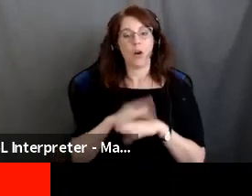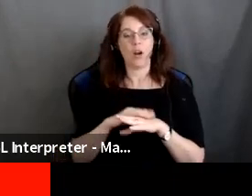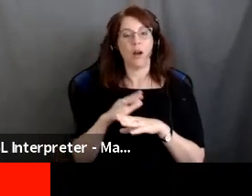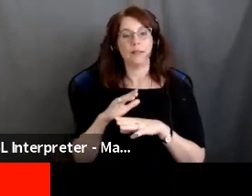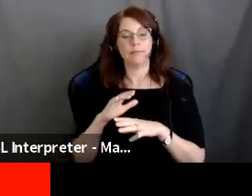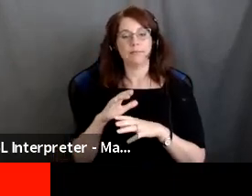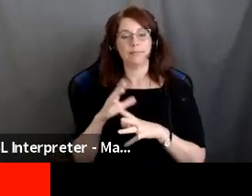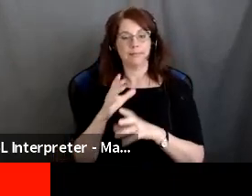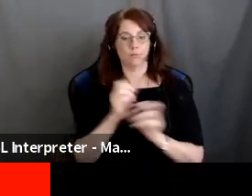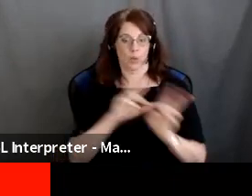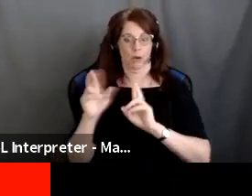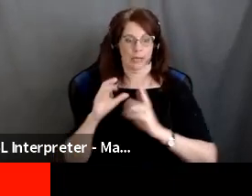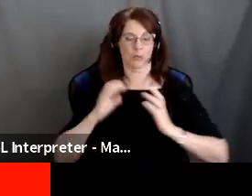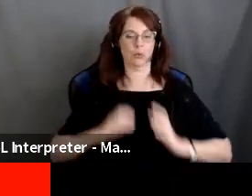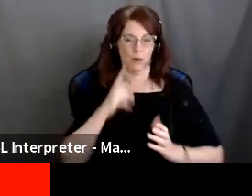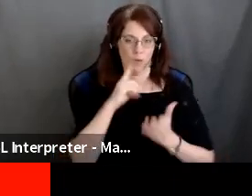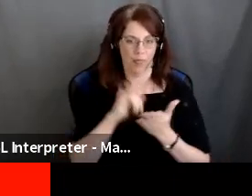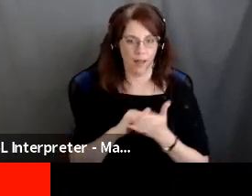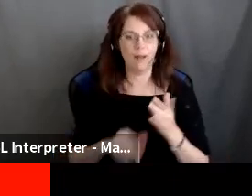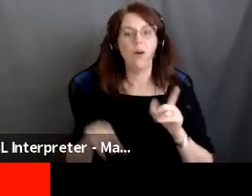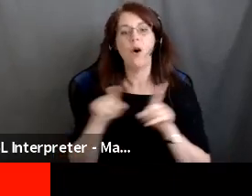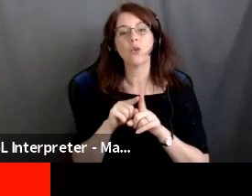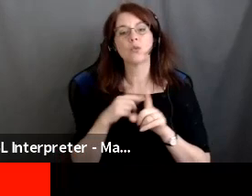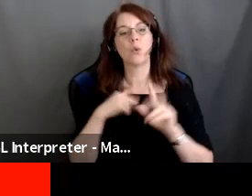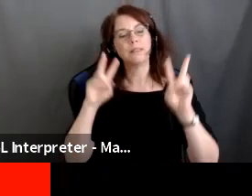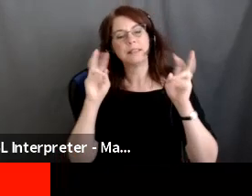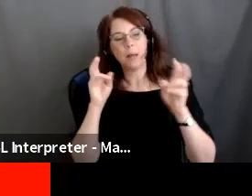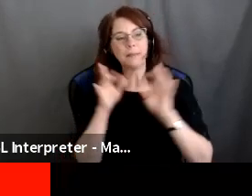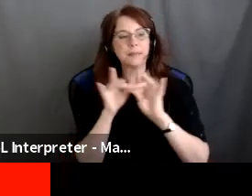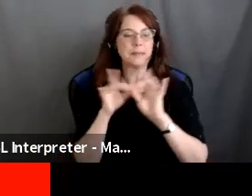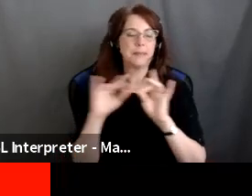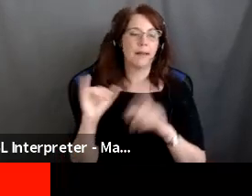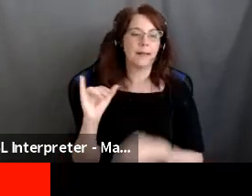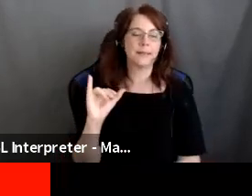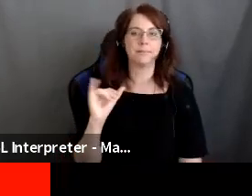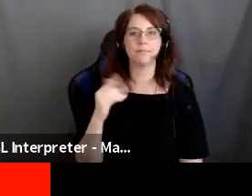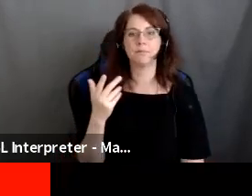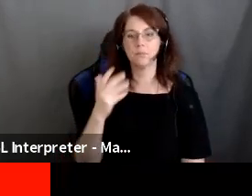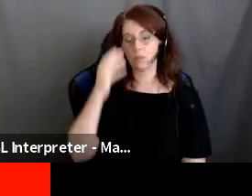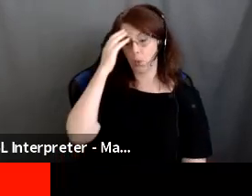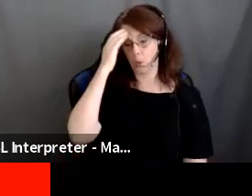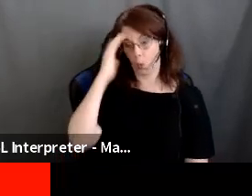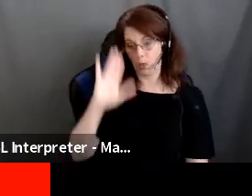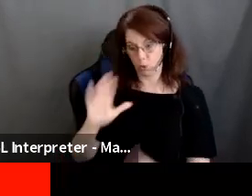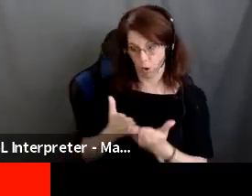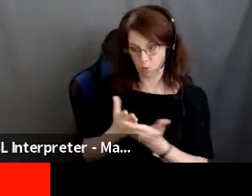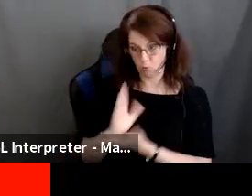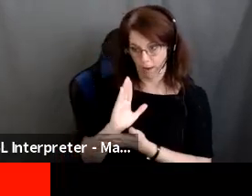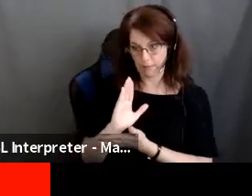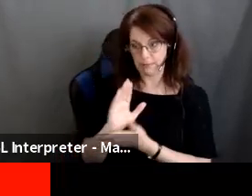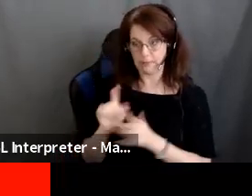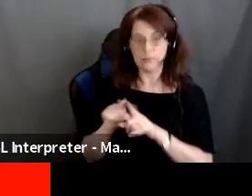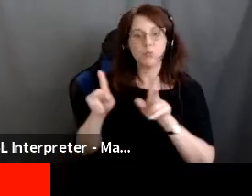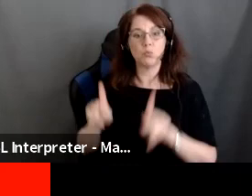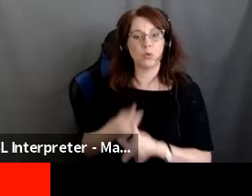consumers ready for that. And we also have topics such as knowing your rights as a person with a